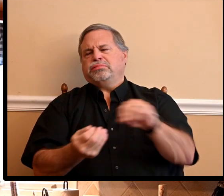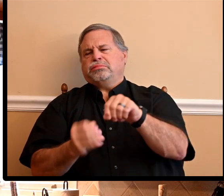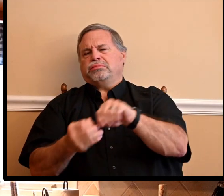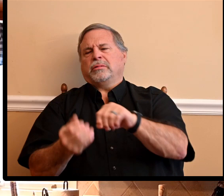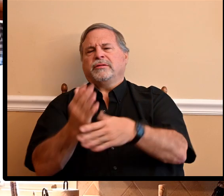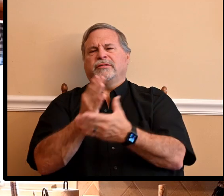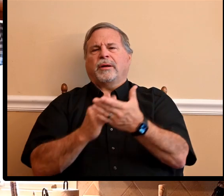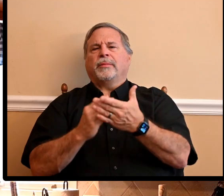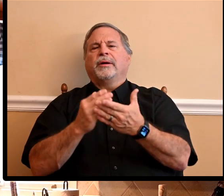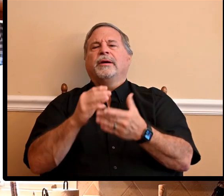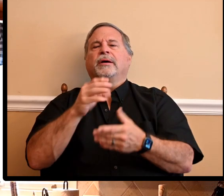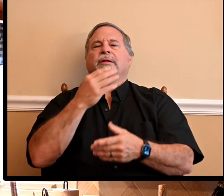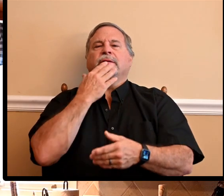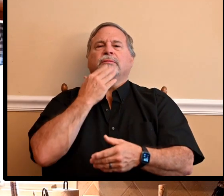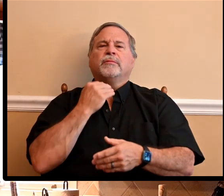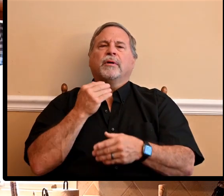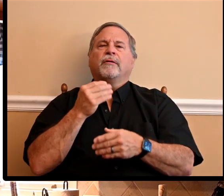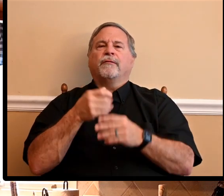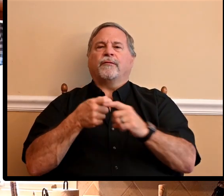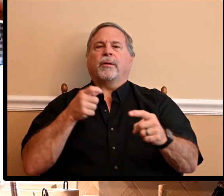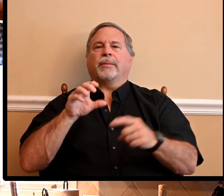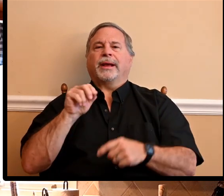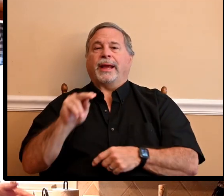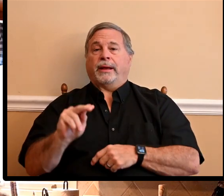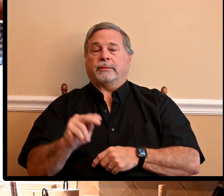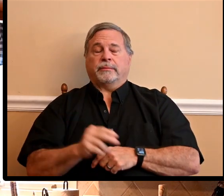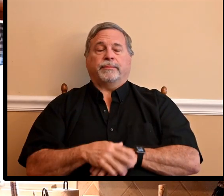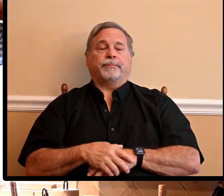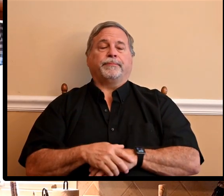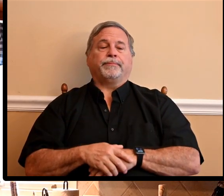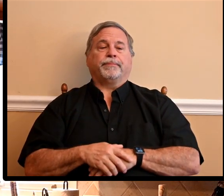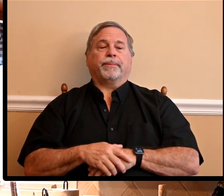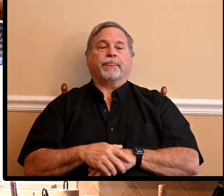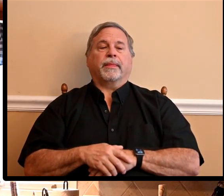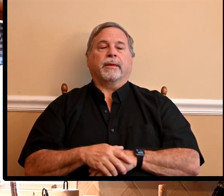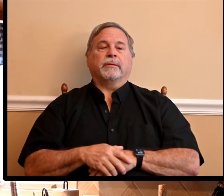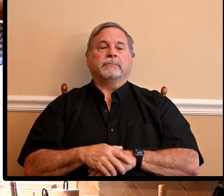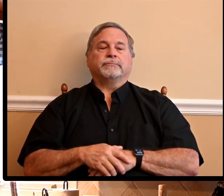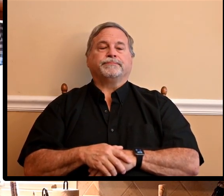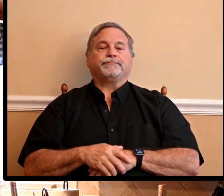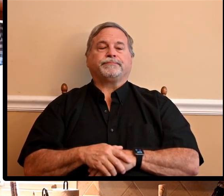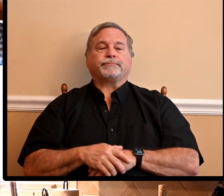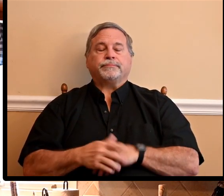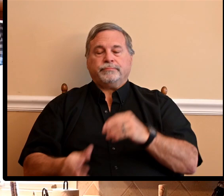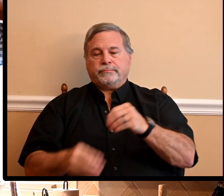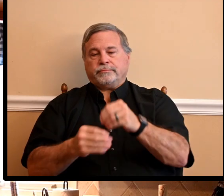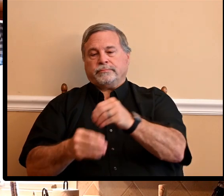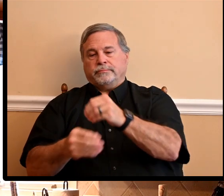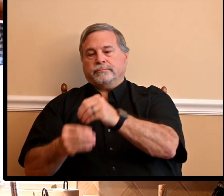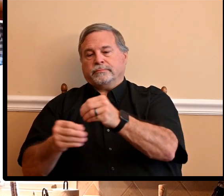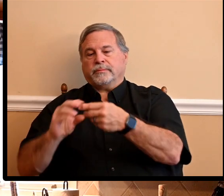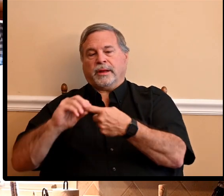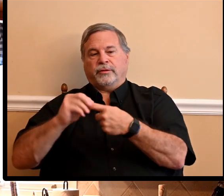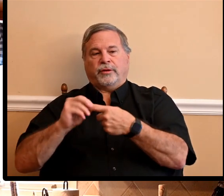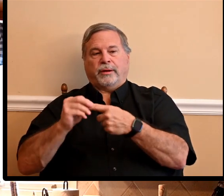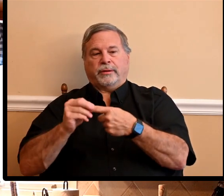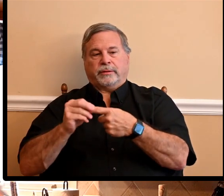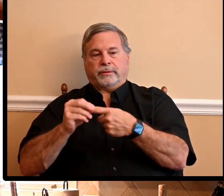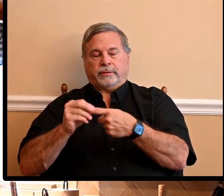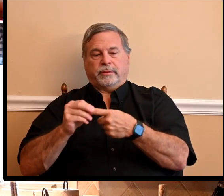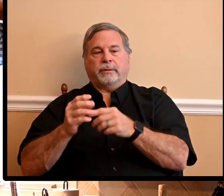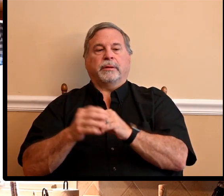dump off a little bit of the syrup that were in the can. So if they're fresh, you don't have to worry about that. So we're going to go ahead and take our